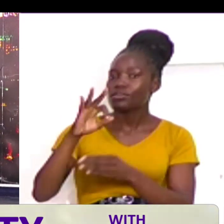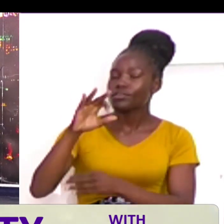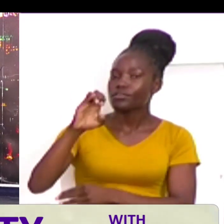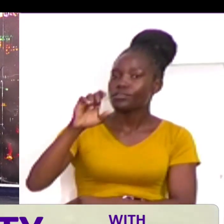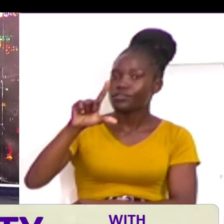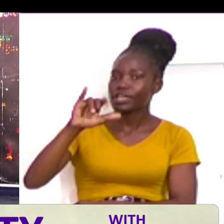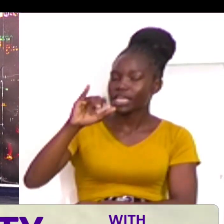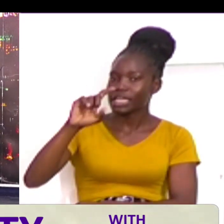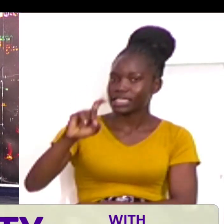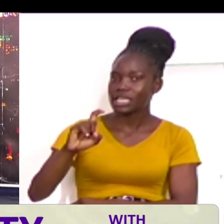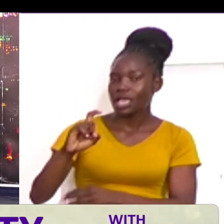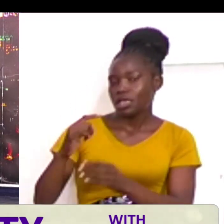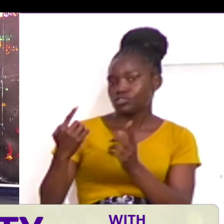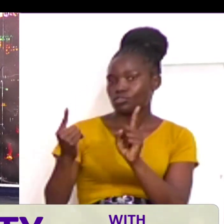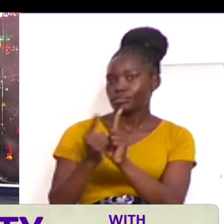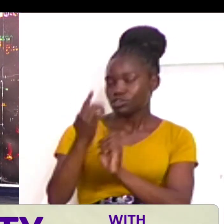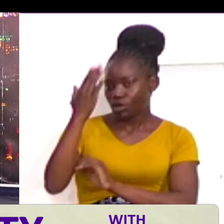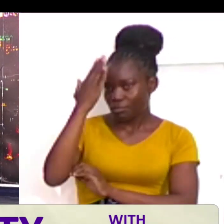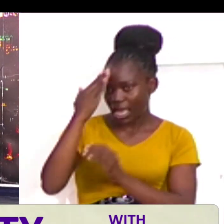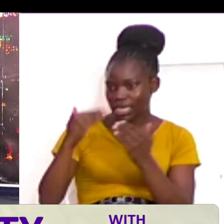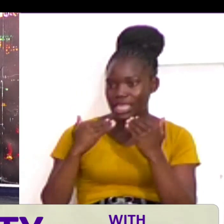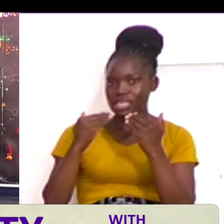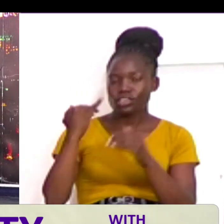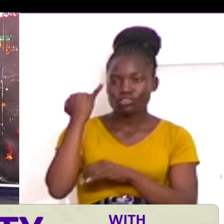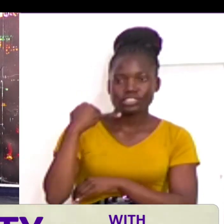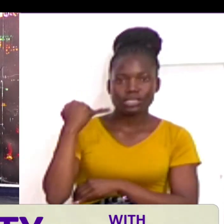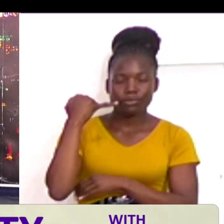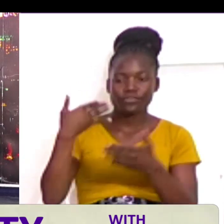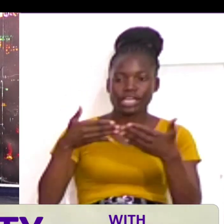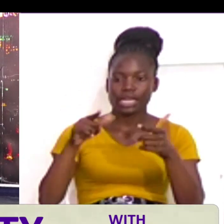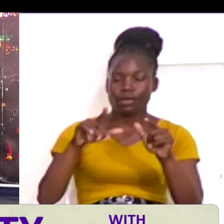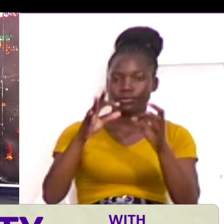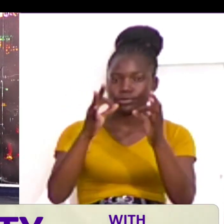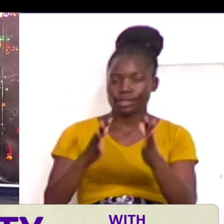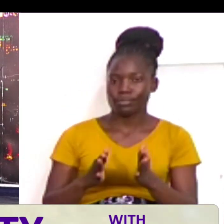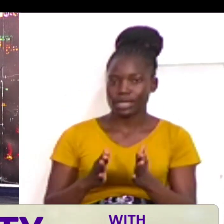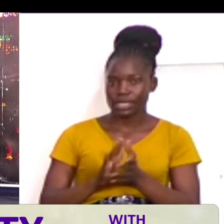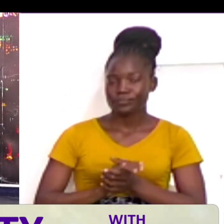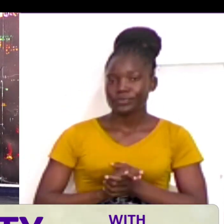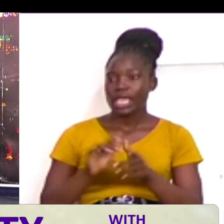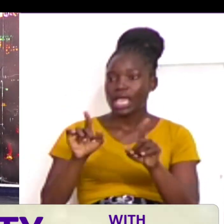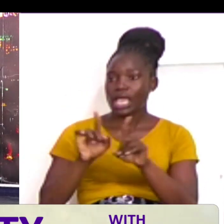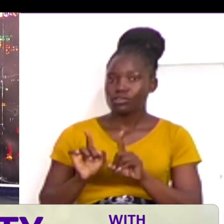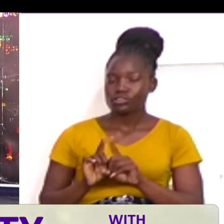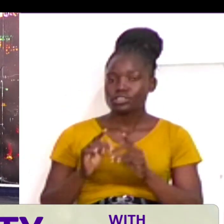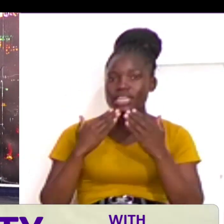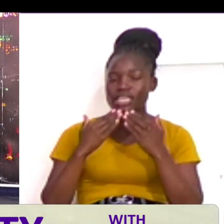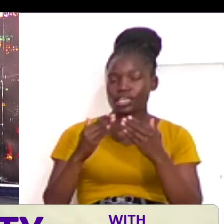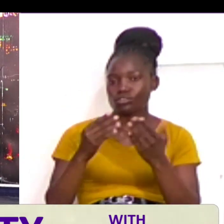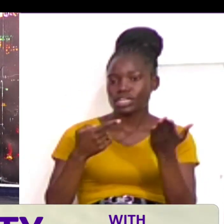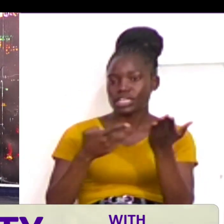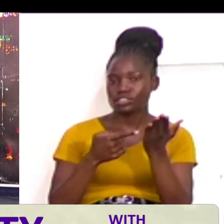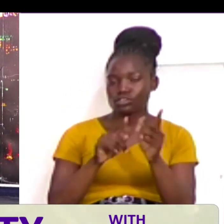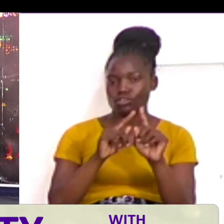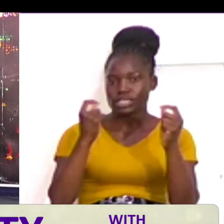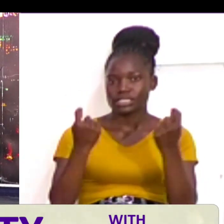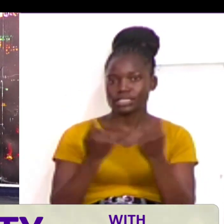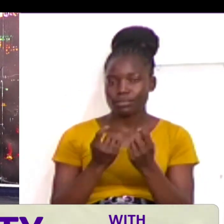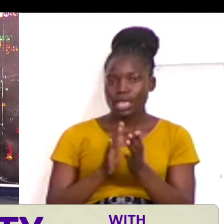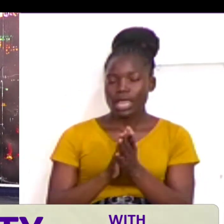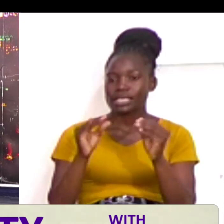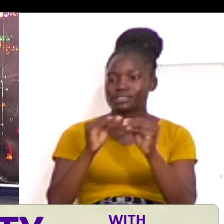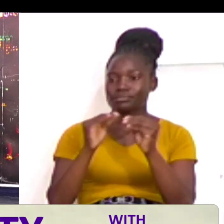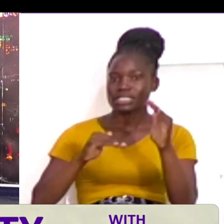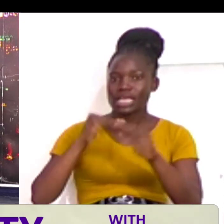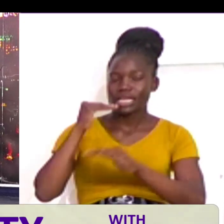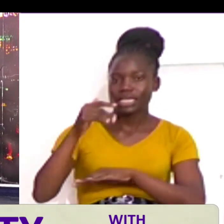again on Monday. Asante sana, Jedida Wafula on Sign Language Interpretation, and the general team as well. Up until we meet up next